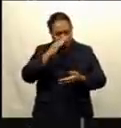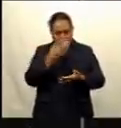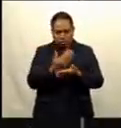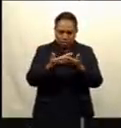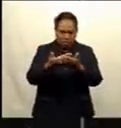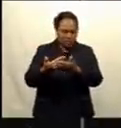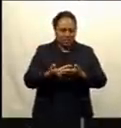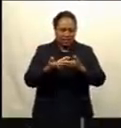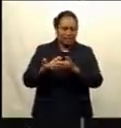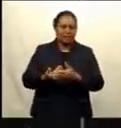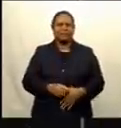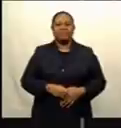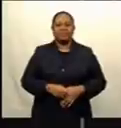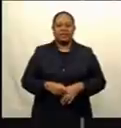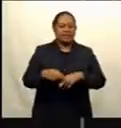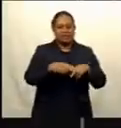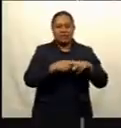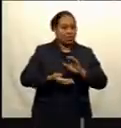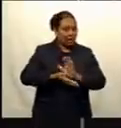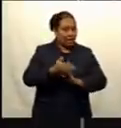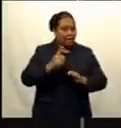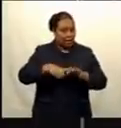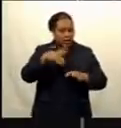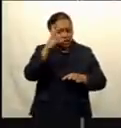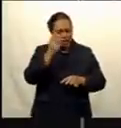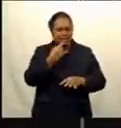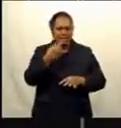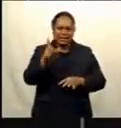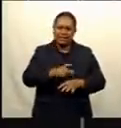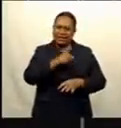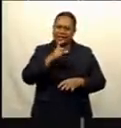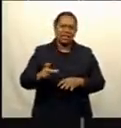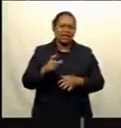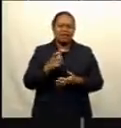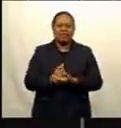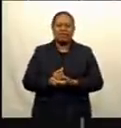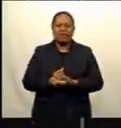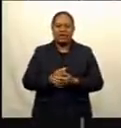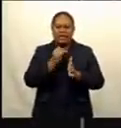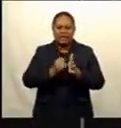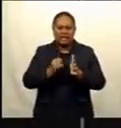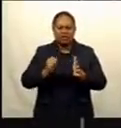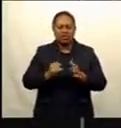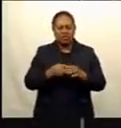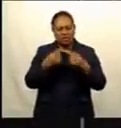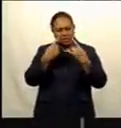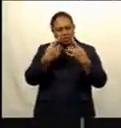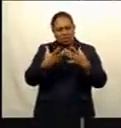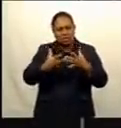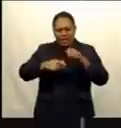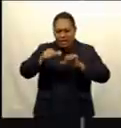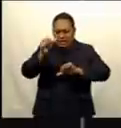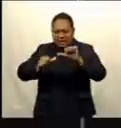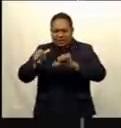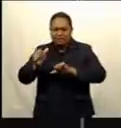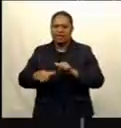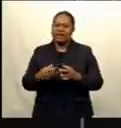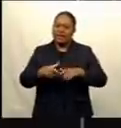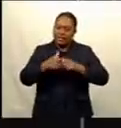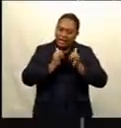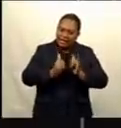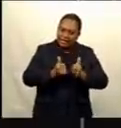studies. The Fiji Higher Education Commission says the cancellation of industry practical components, hands-on assessments and examinations are